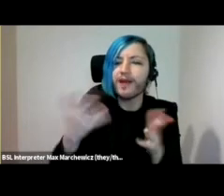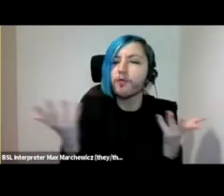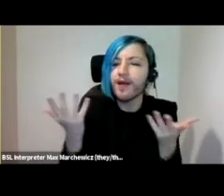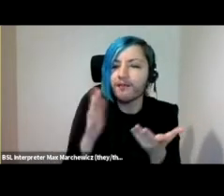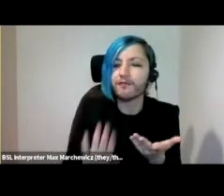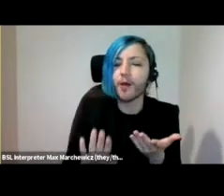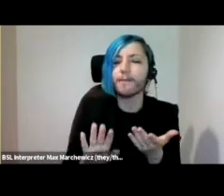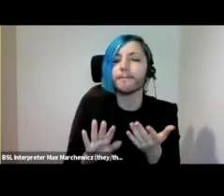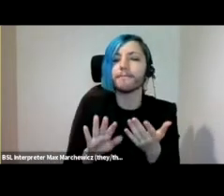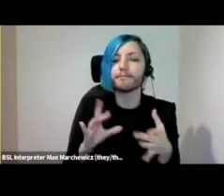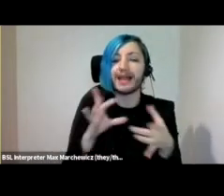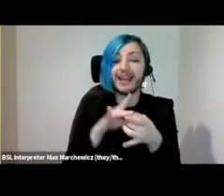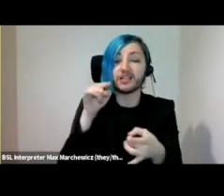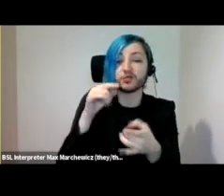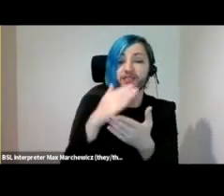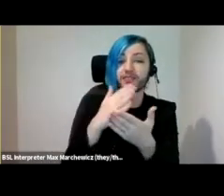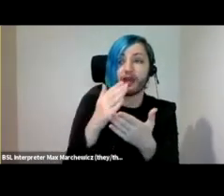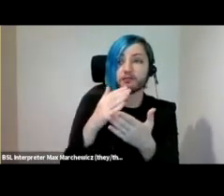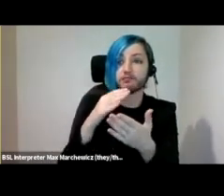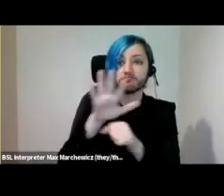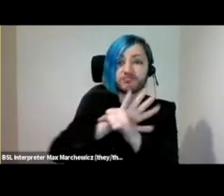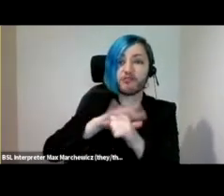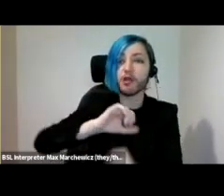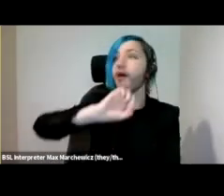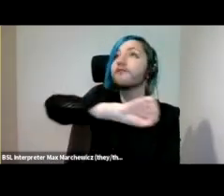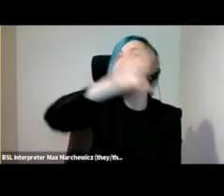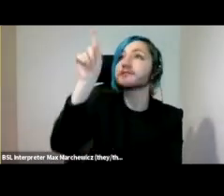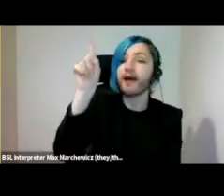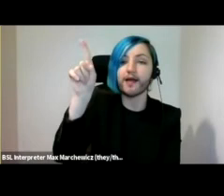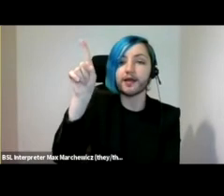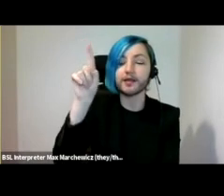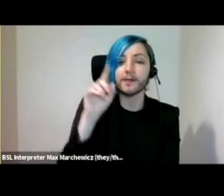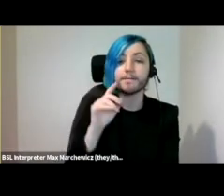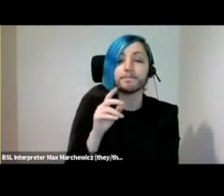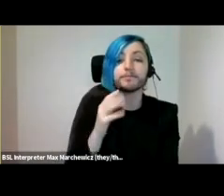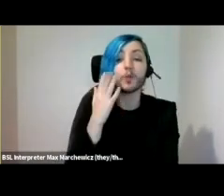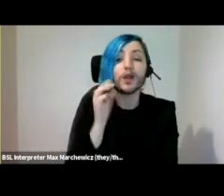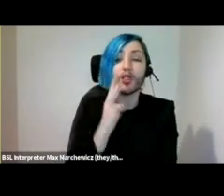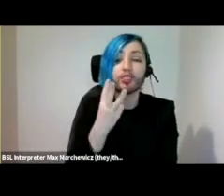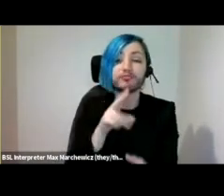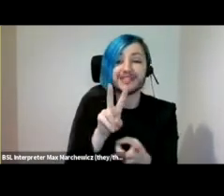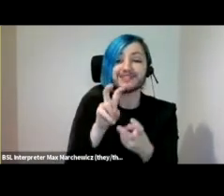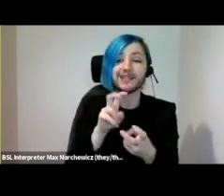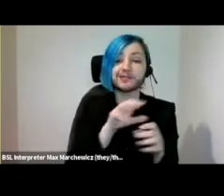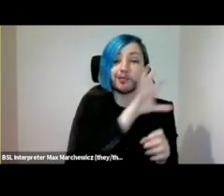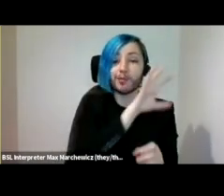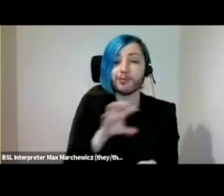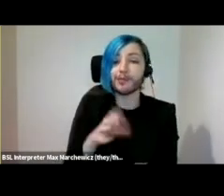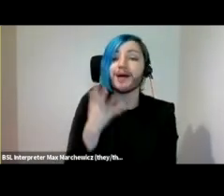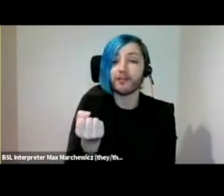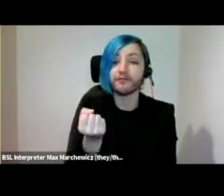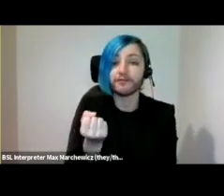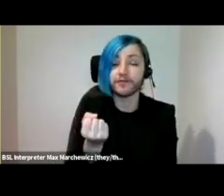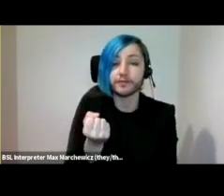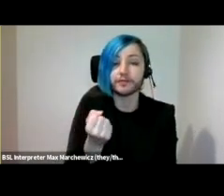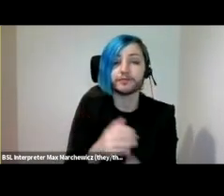from associated with that portion of the sky. If you had 3 detector sites, you'll see even